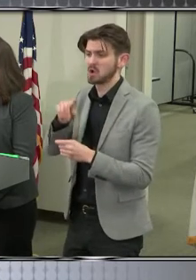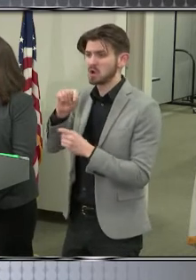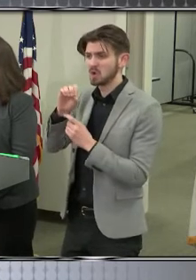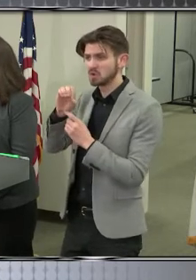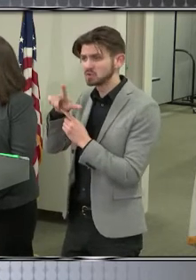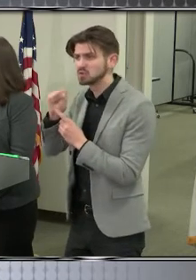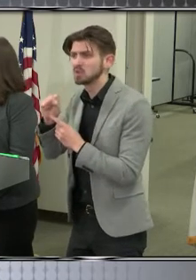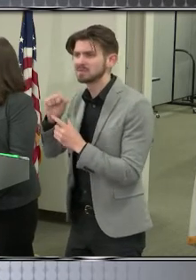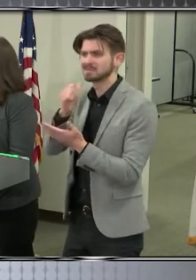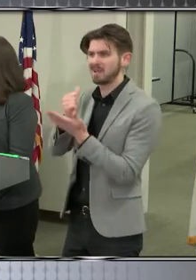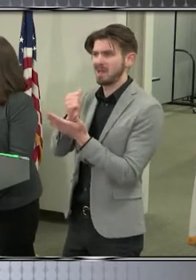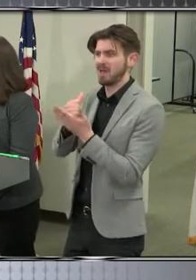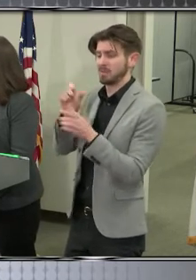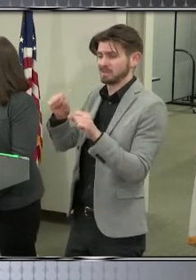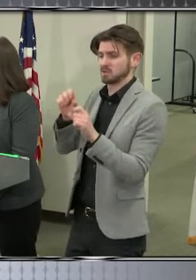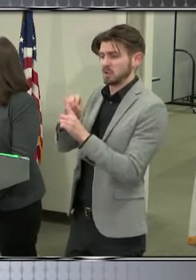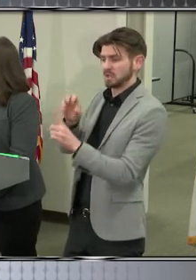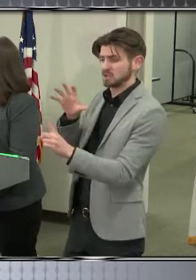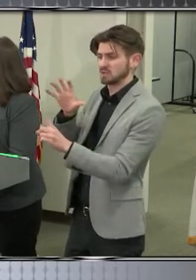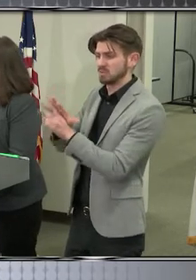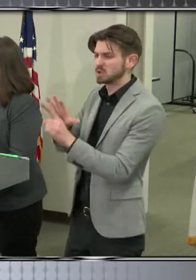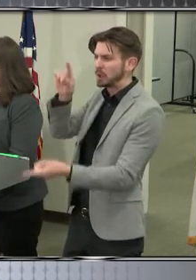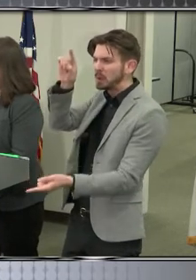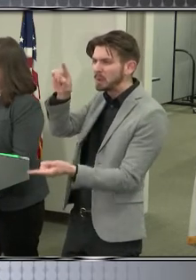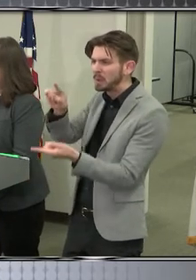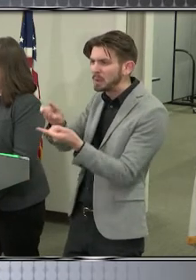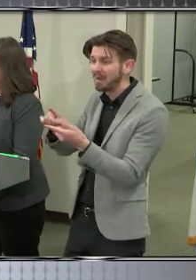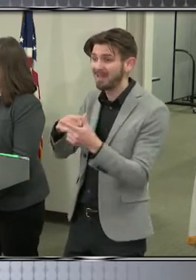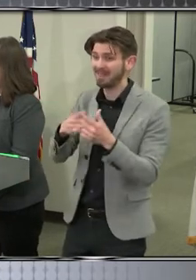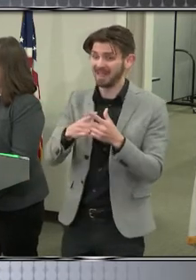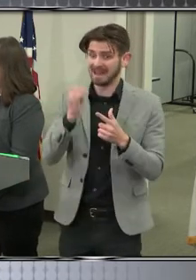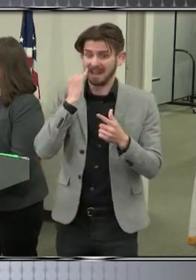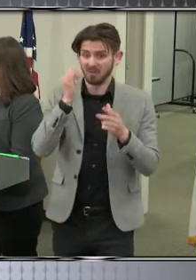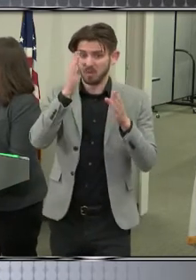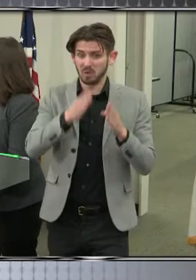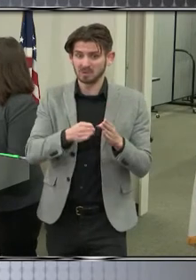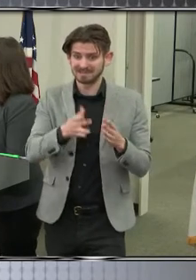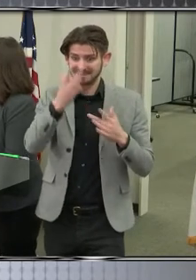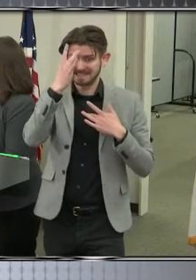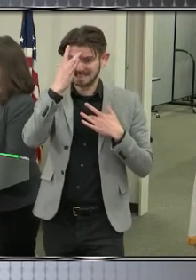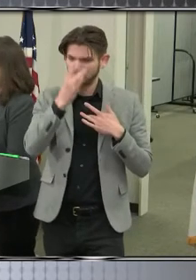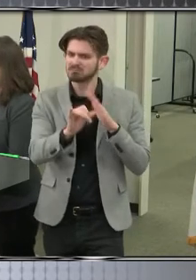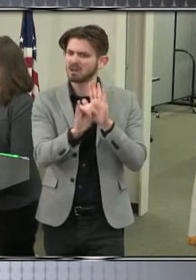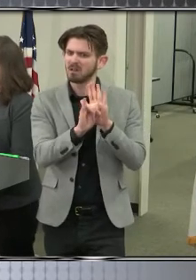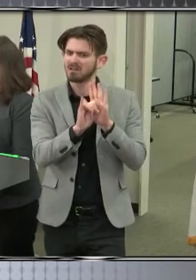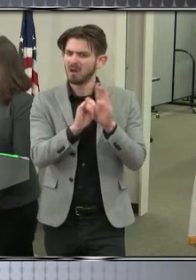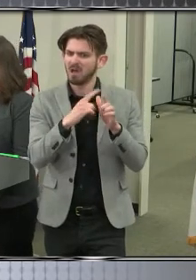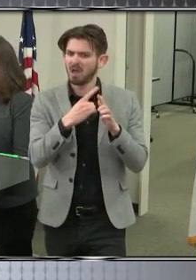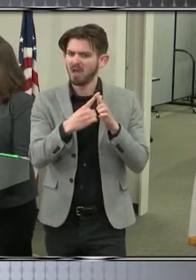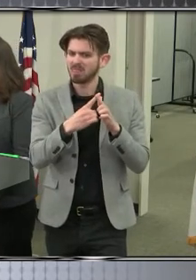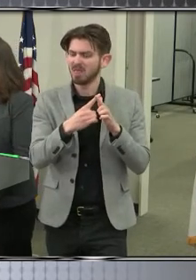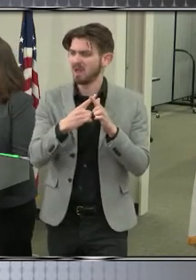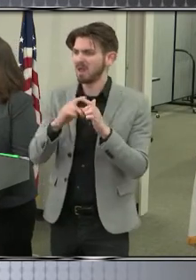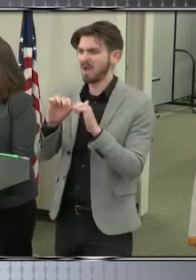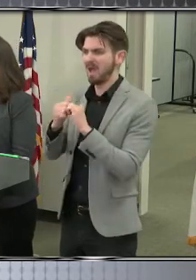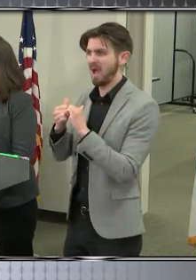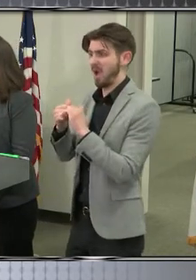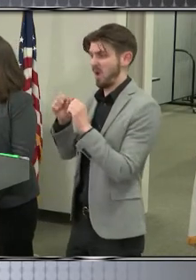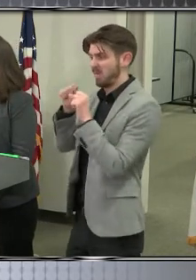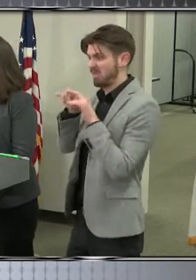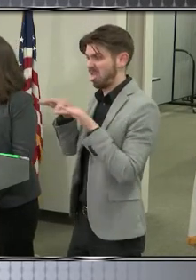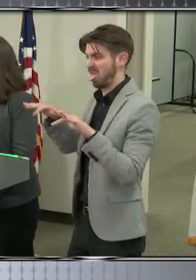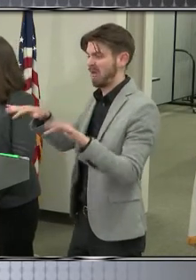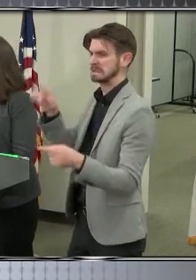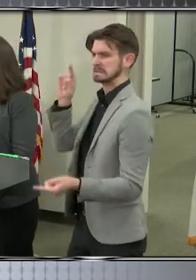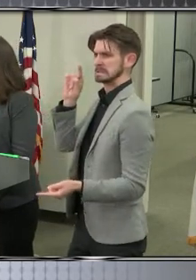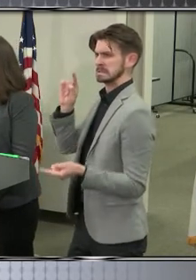potential exposures, identify ill individuals, and implement appropriate measures to mitigate the spread of disease.